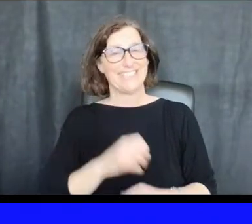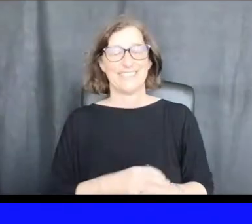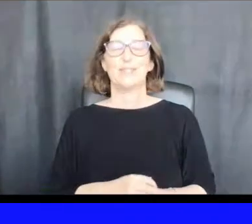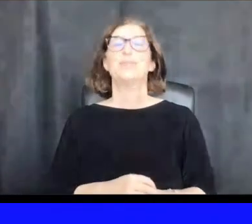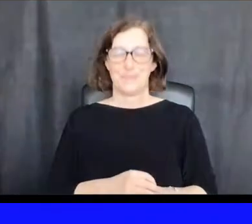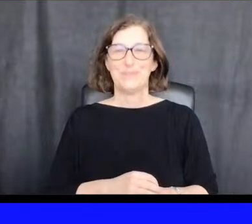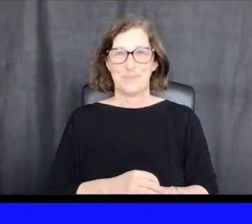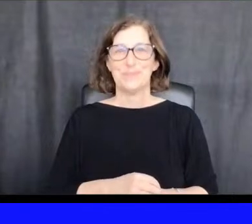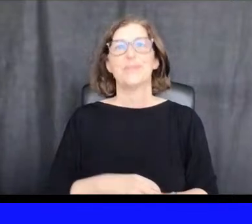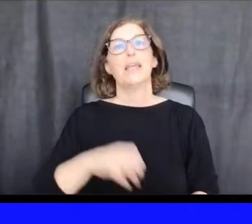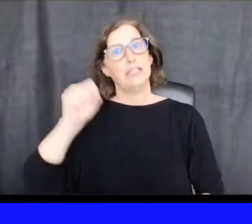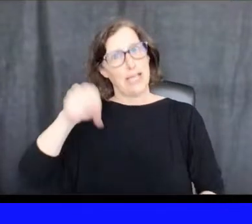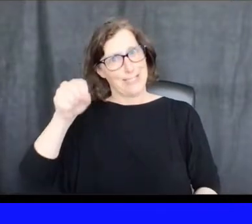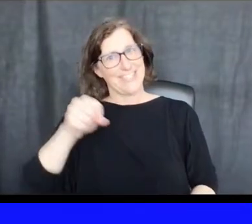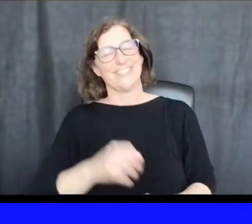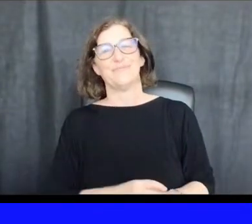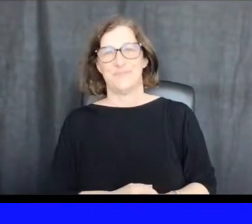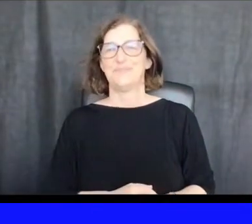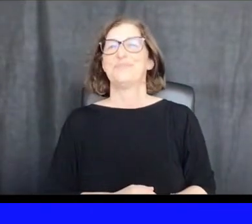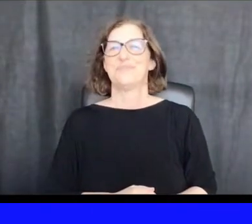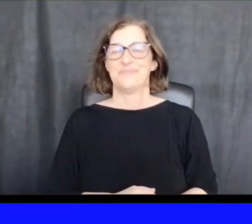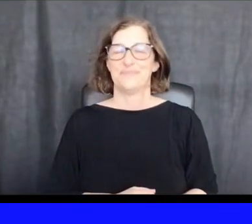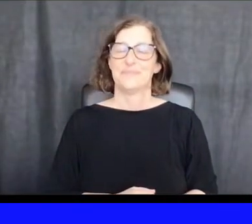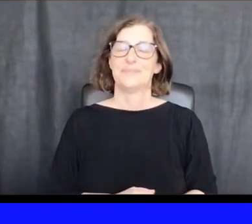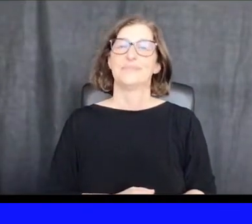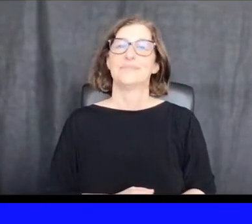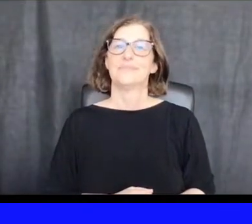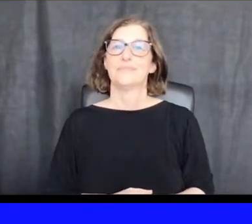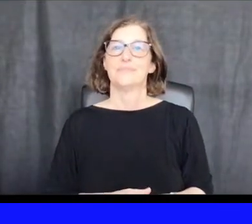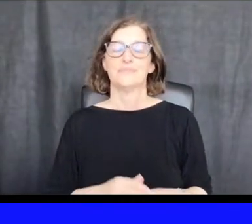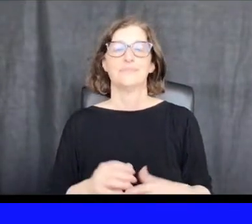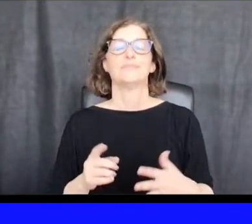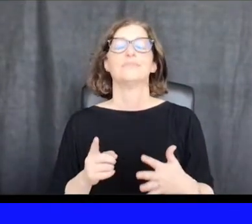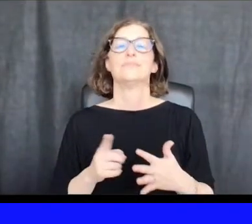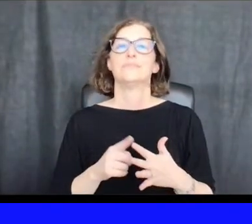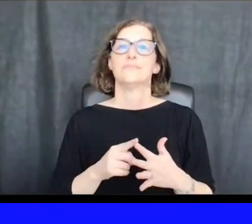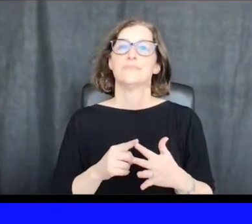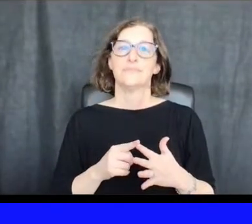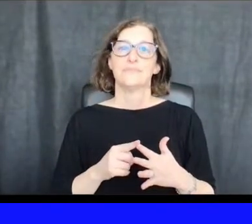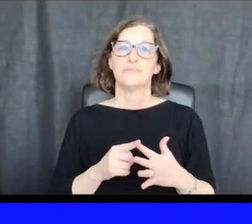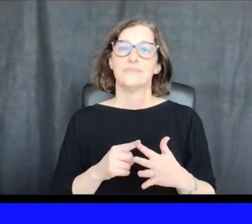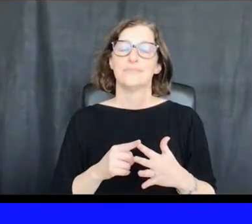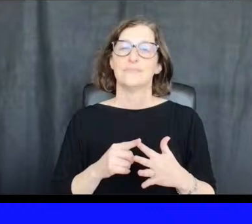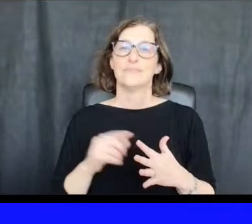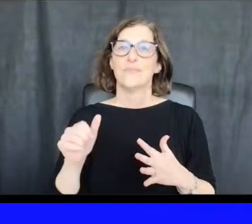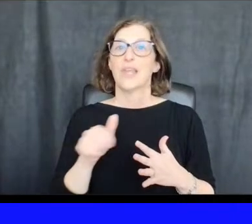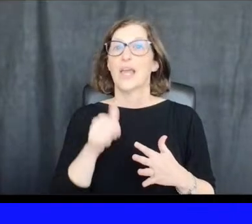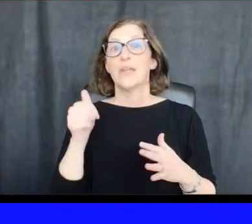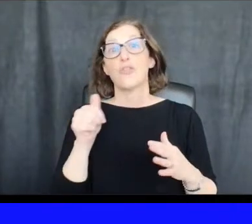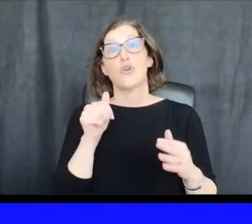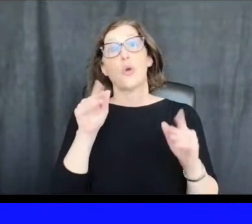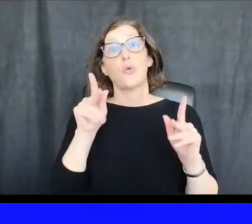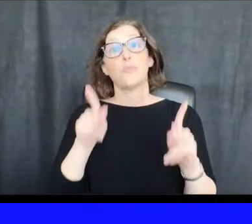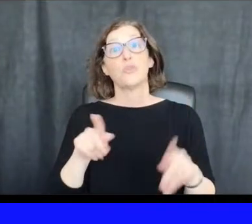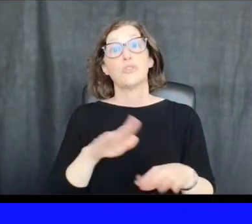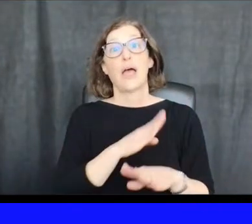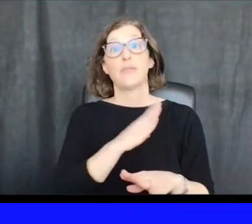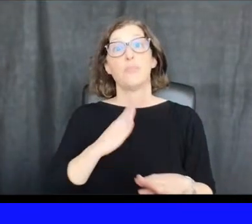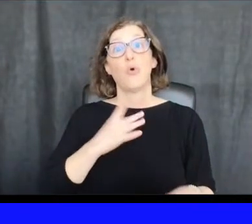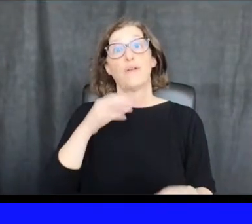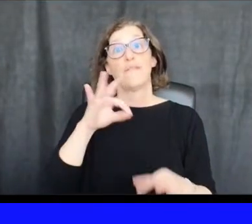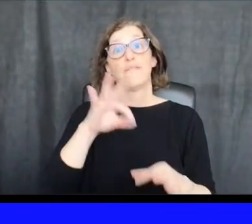a resolution for the annual election of the officers of the ACO. Mr. Seeger, do you want to read the resolution? Happy